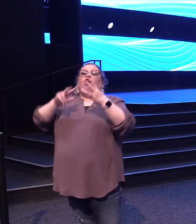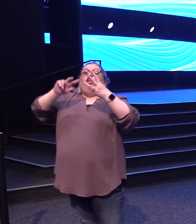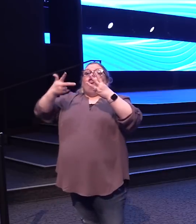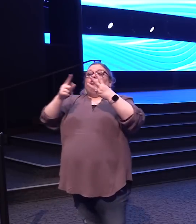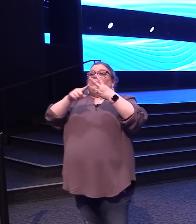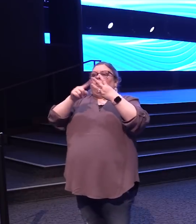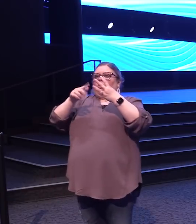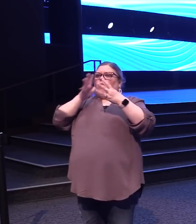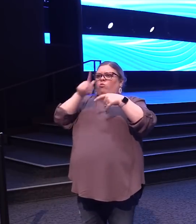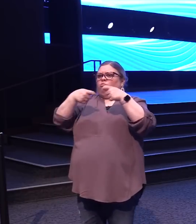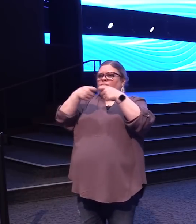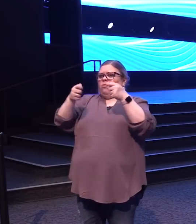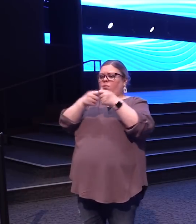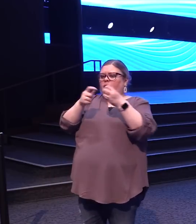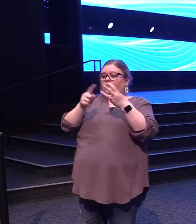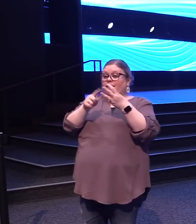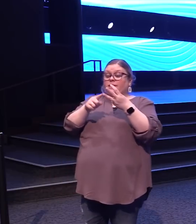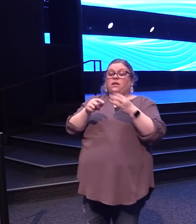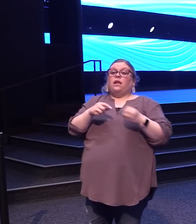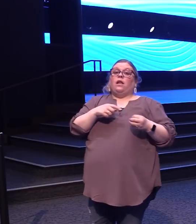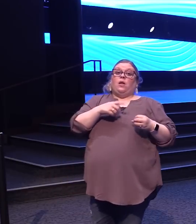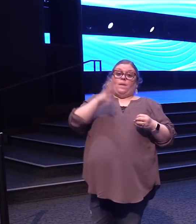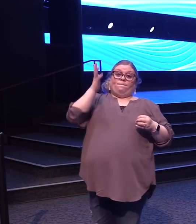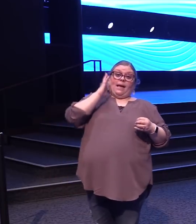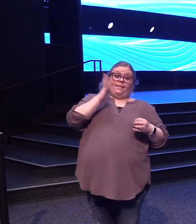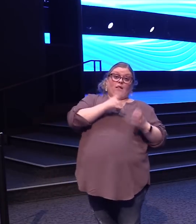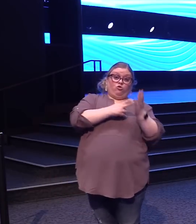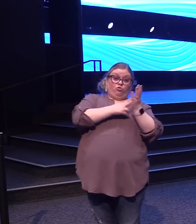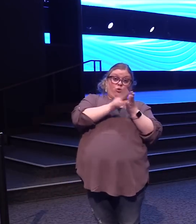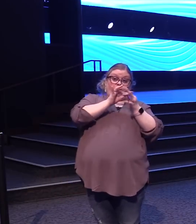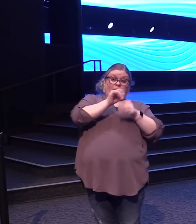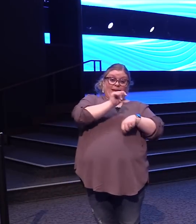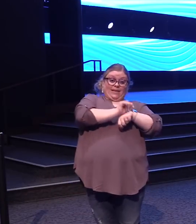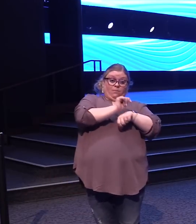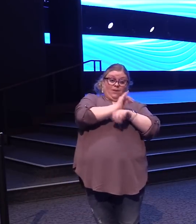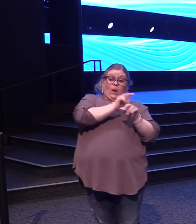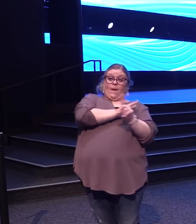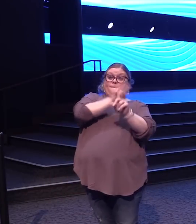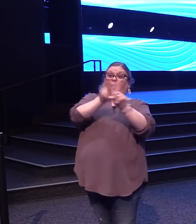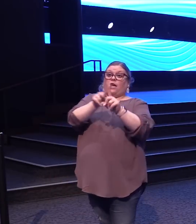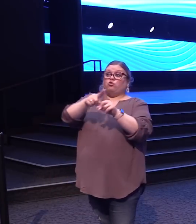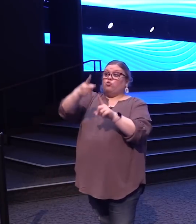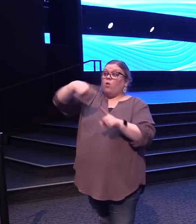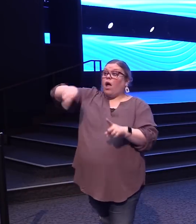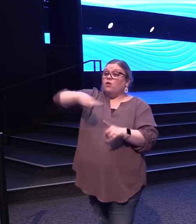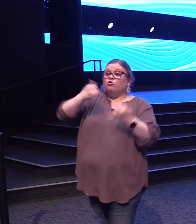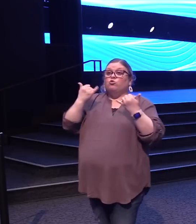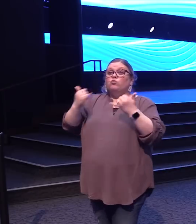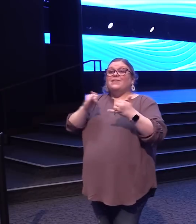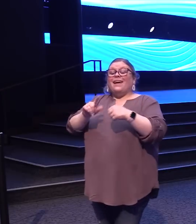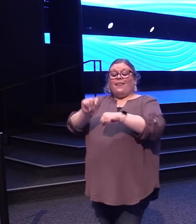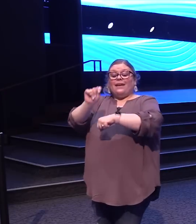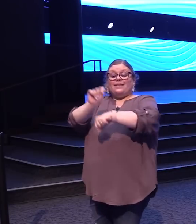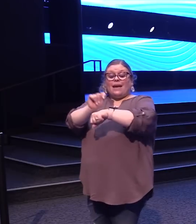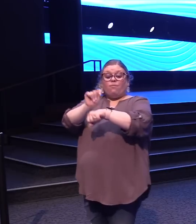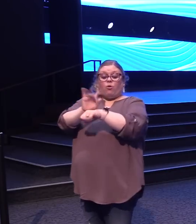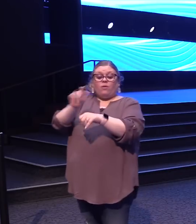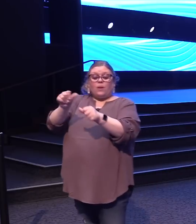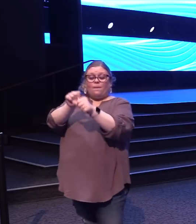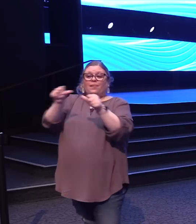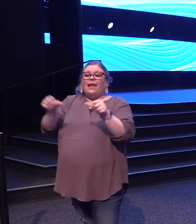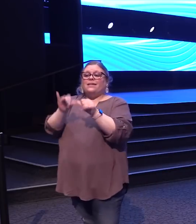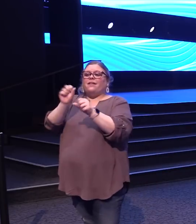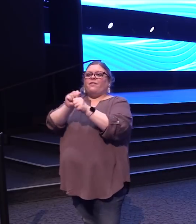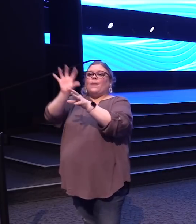third thing that was true about the temple back then, therefore should be true about you and I today, is that the temple was a place